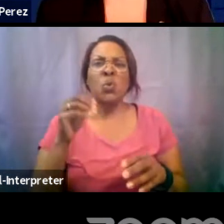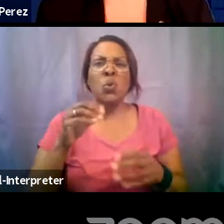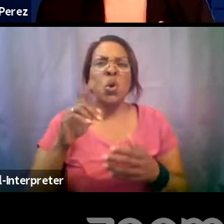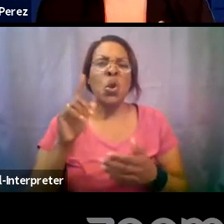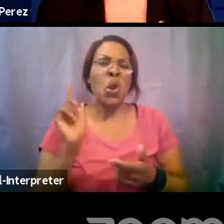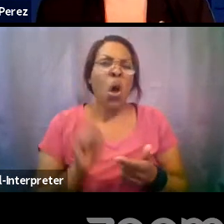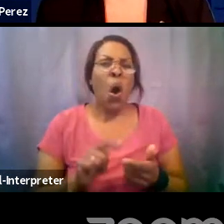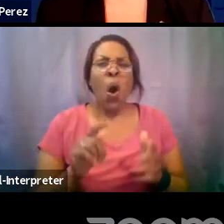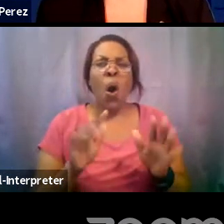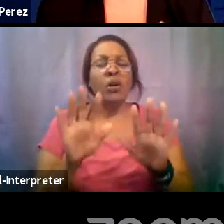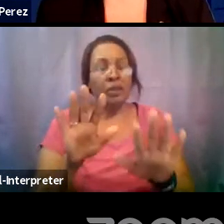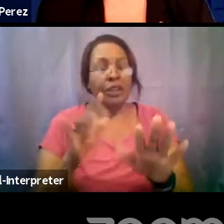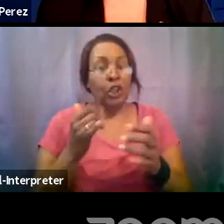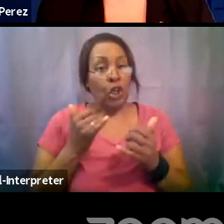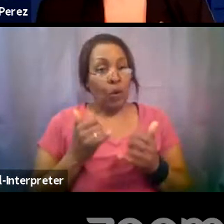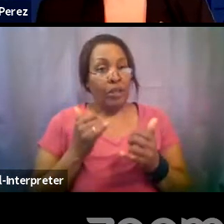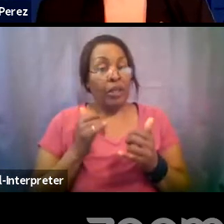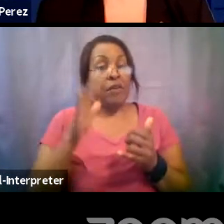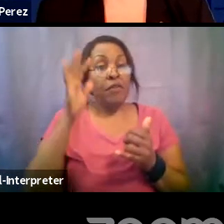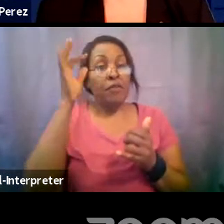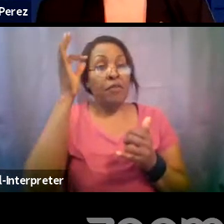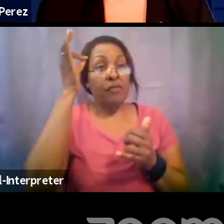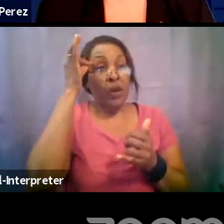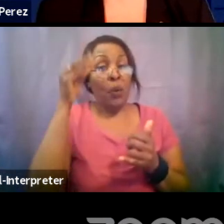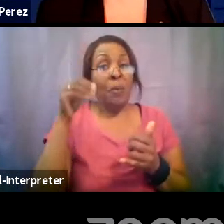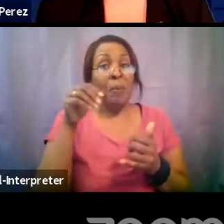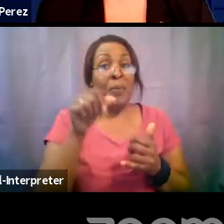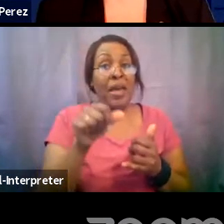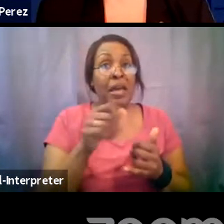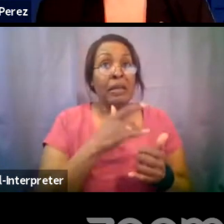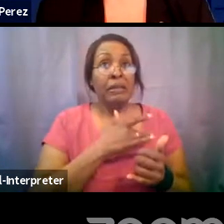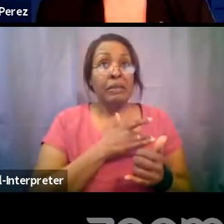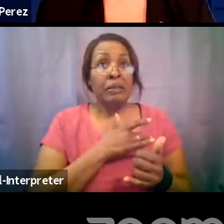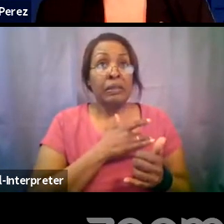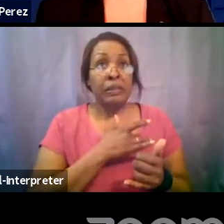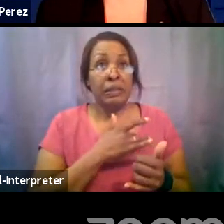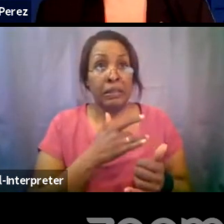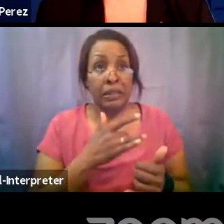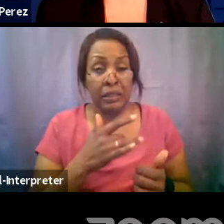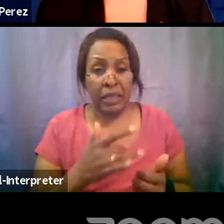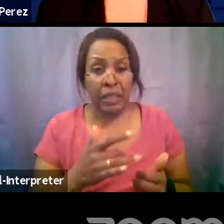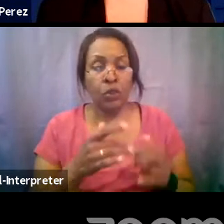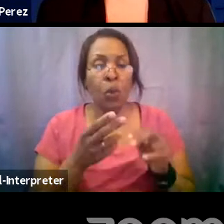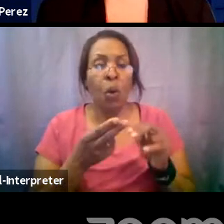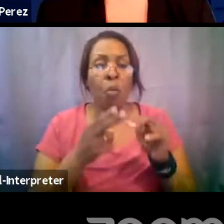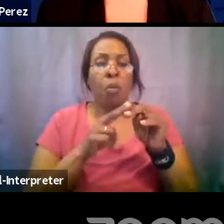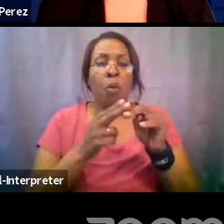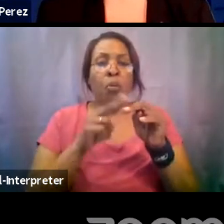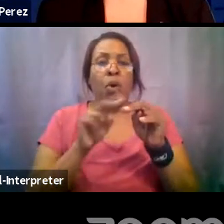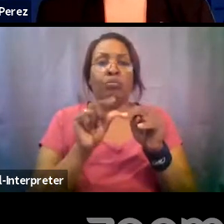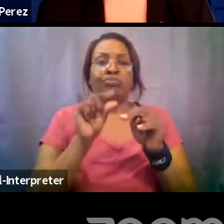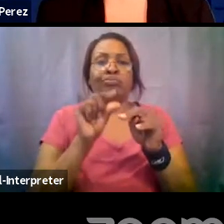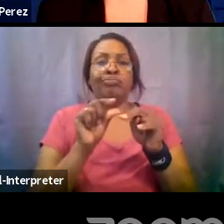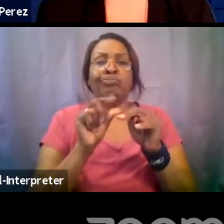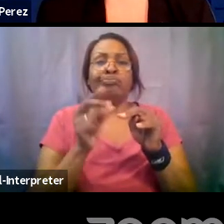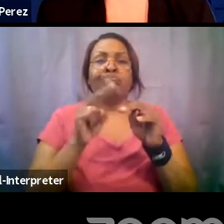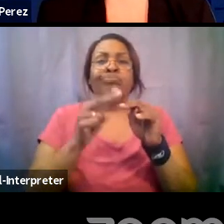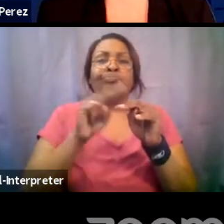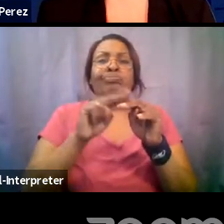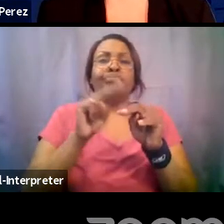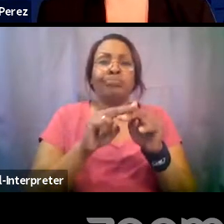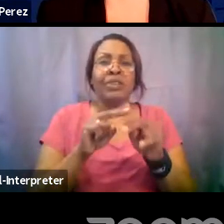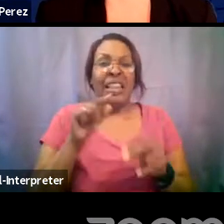is because federal pay tends to do incremental increases annually. So this was the